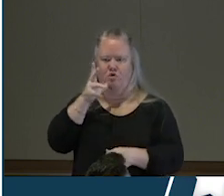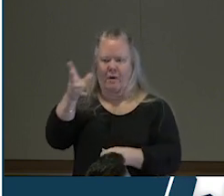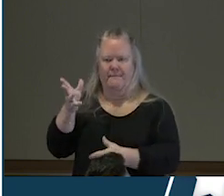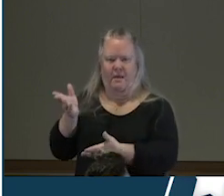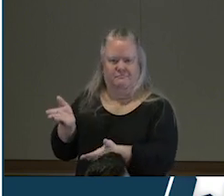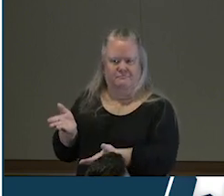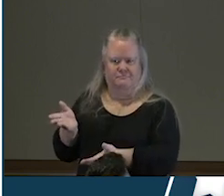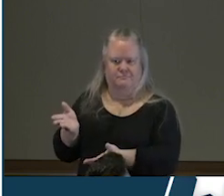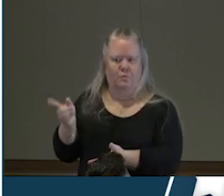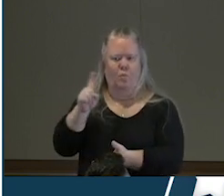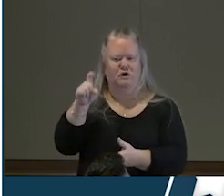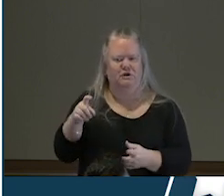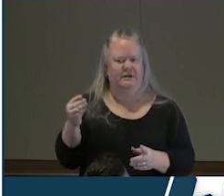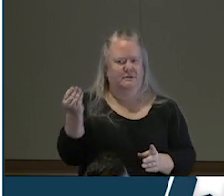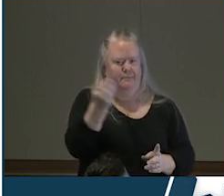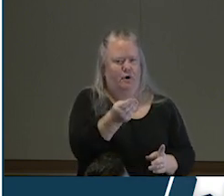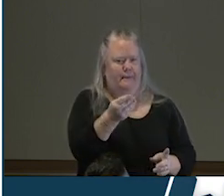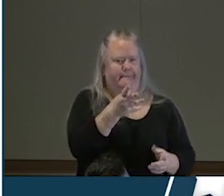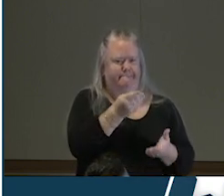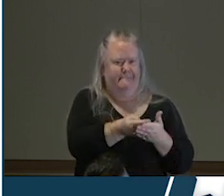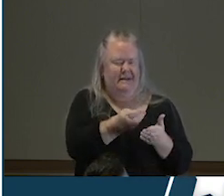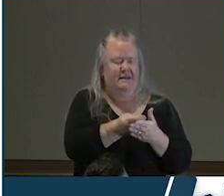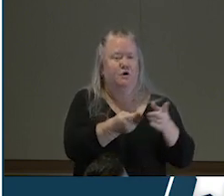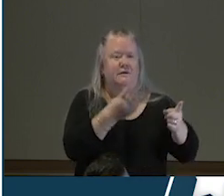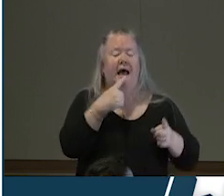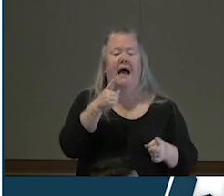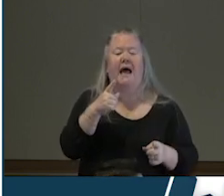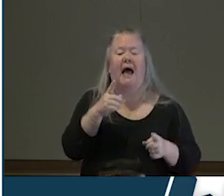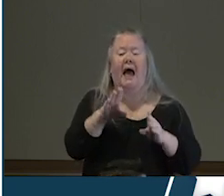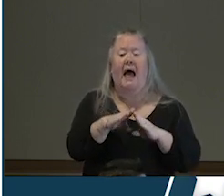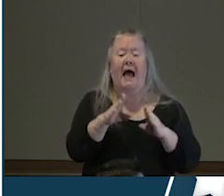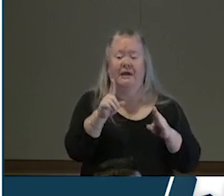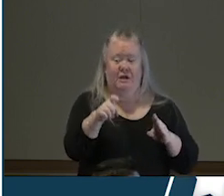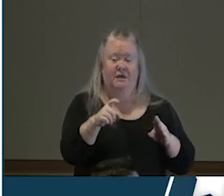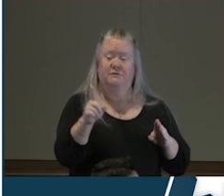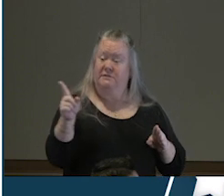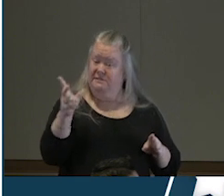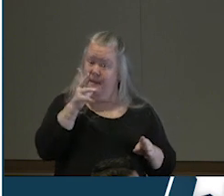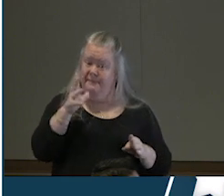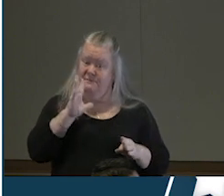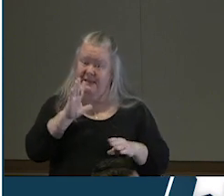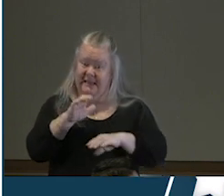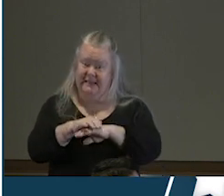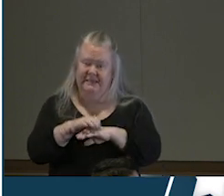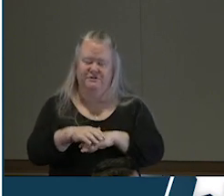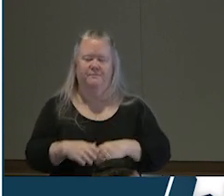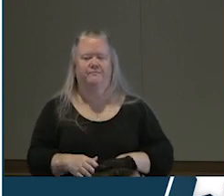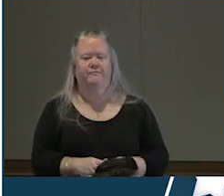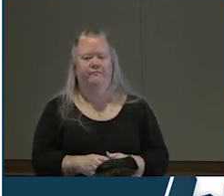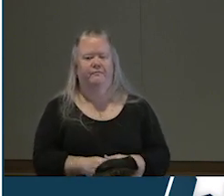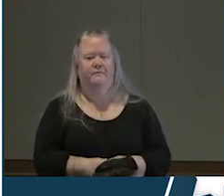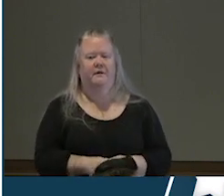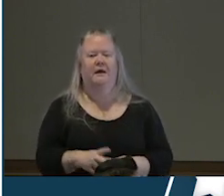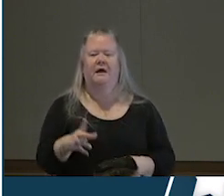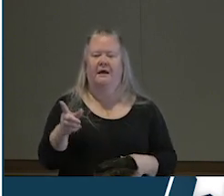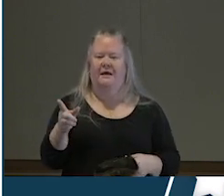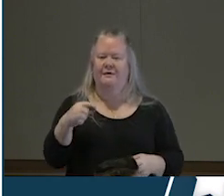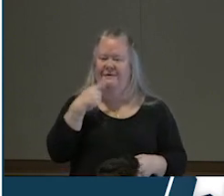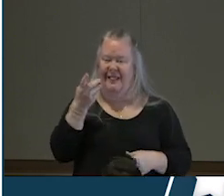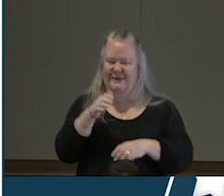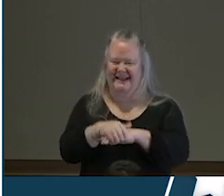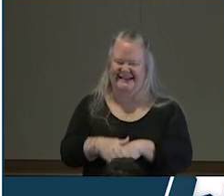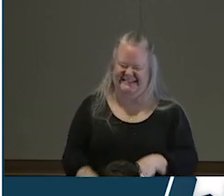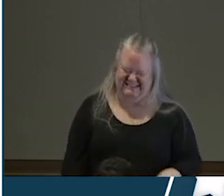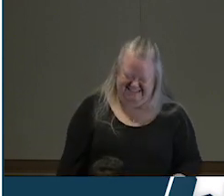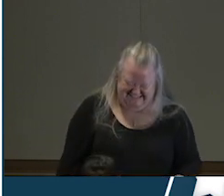grandma where she needs to put the money? So you're saying I've got to Does she speak English? She does, well. Then you tell her in English. Oh,